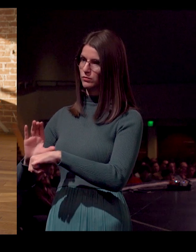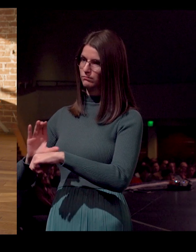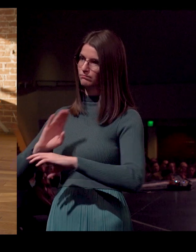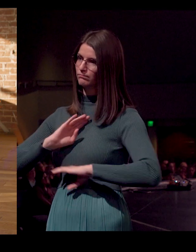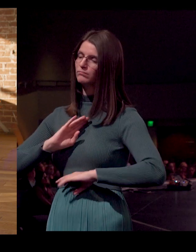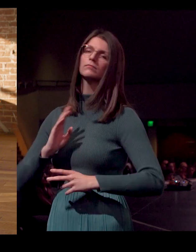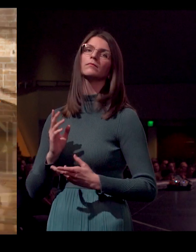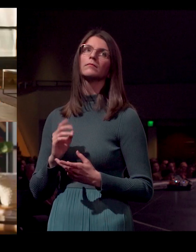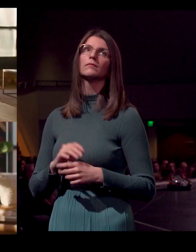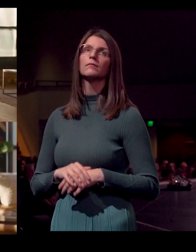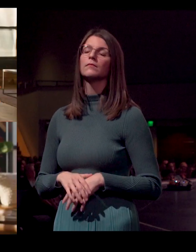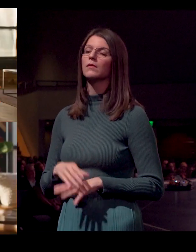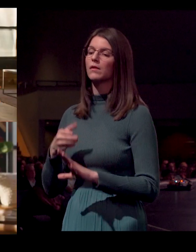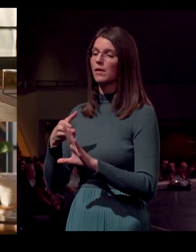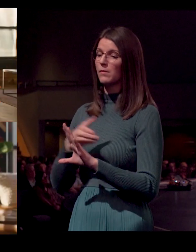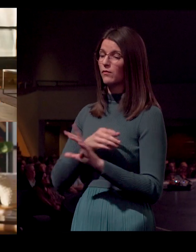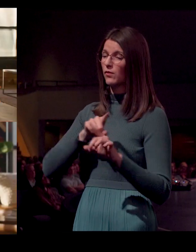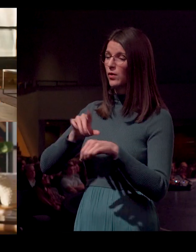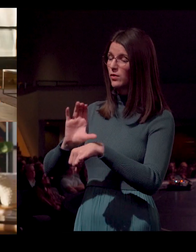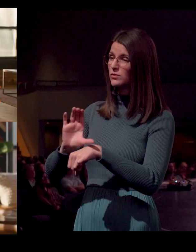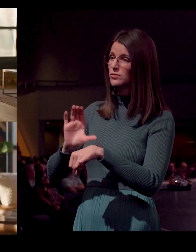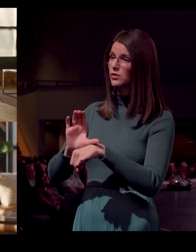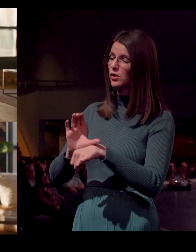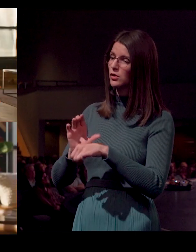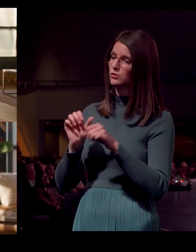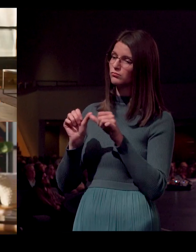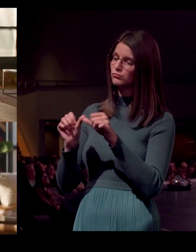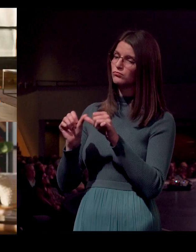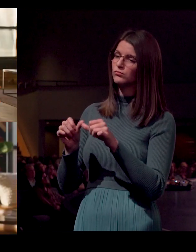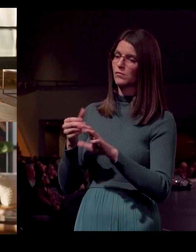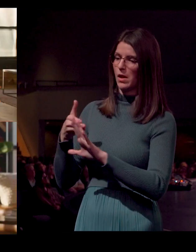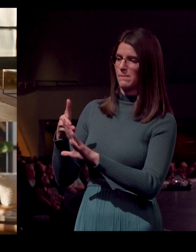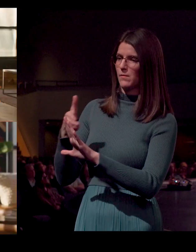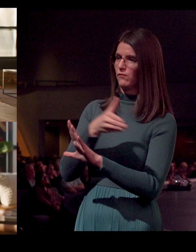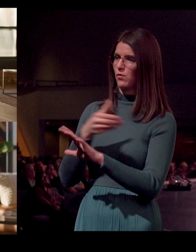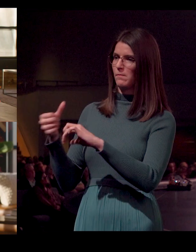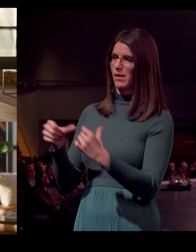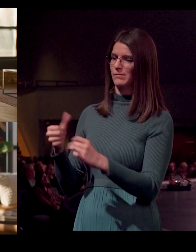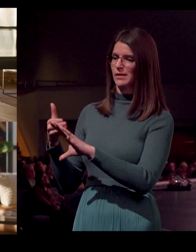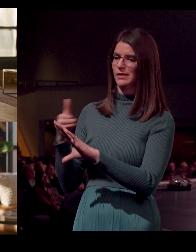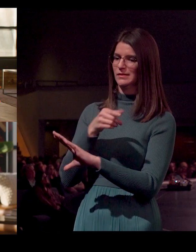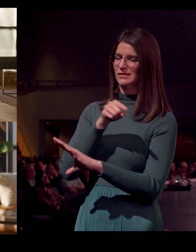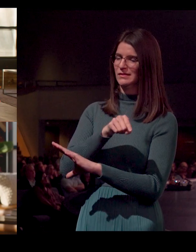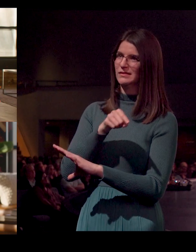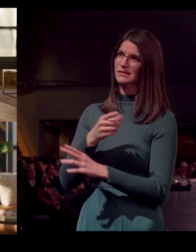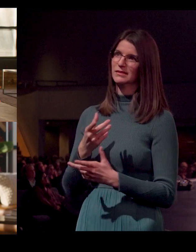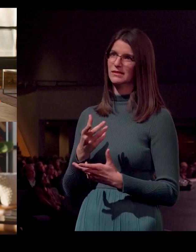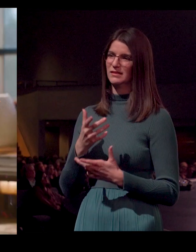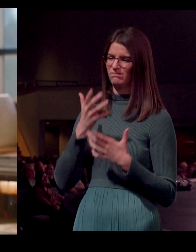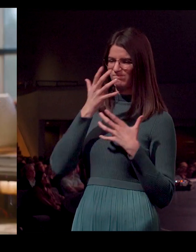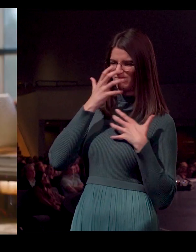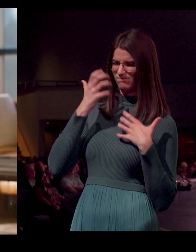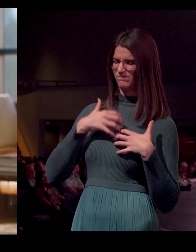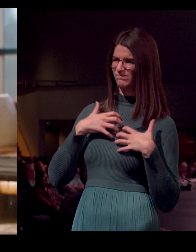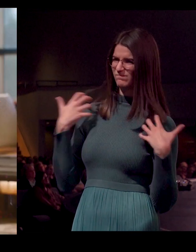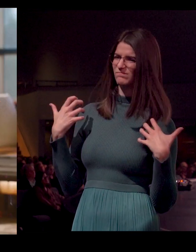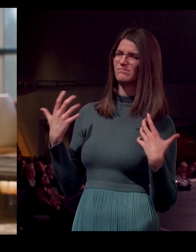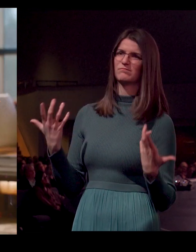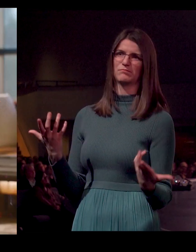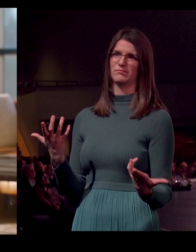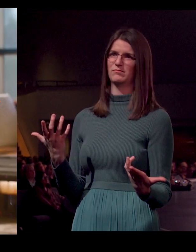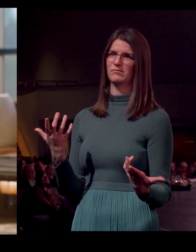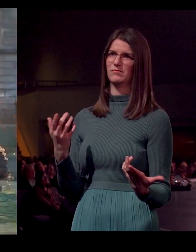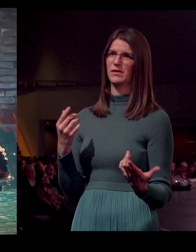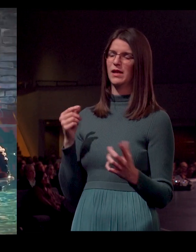and before he got baptized, he was more like angry and he wasn't as close with us. But then once he